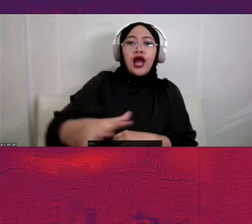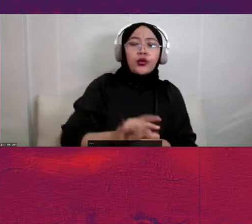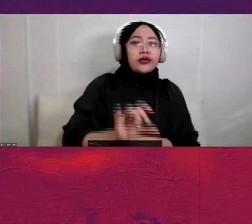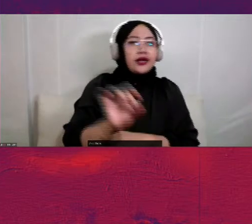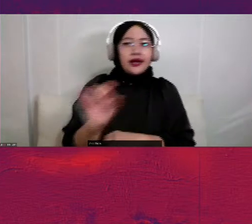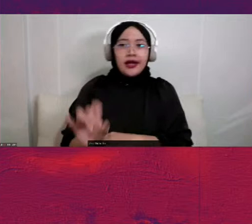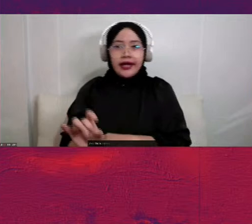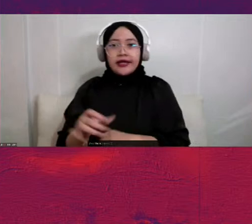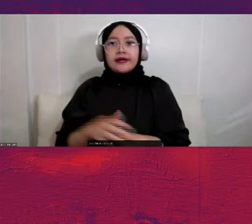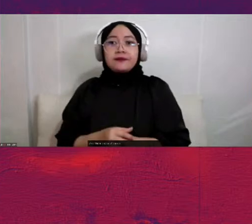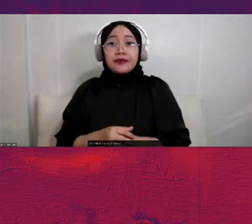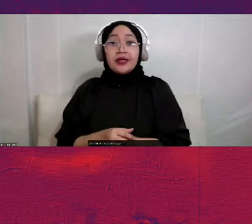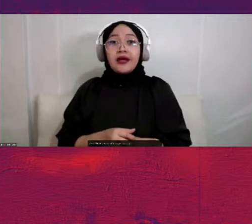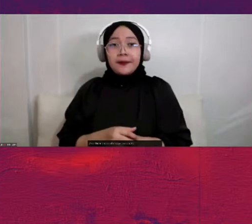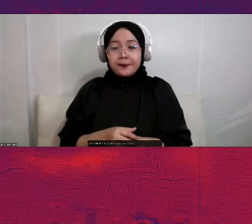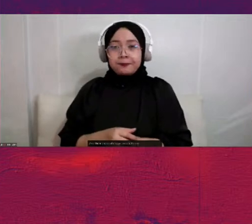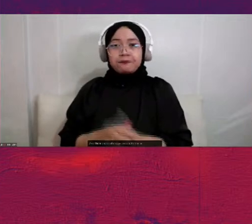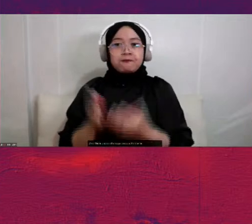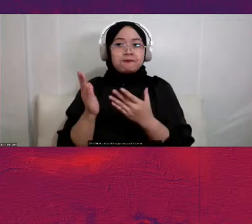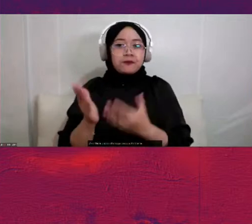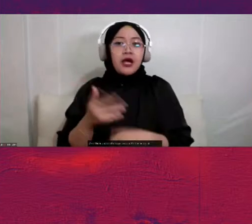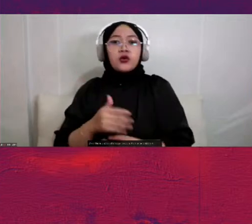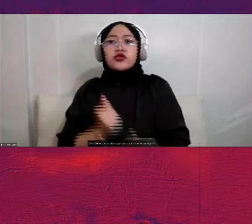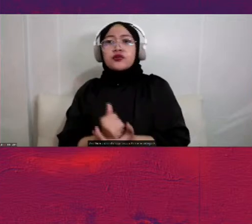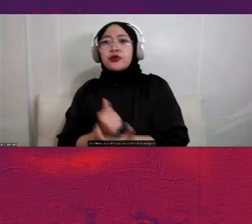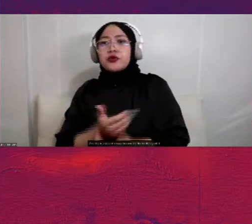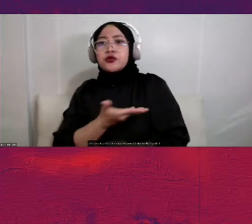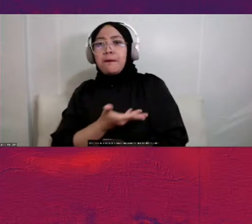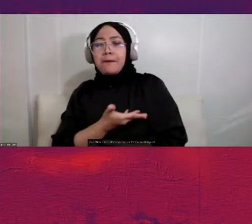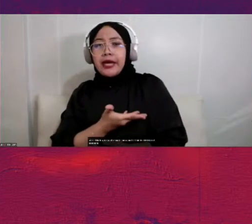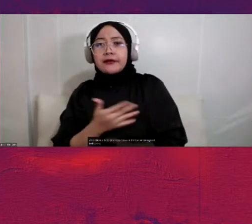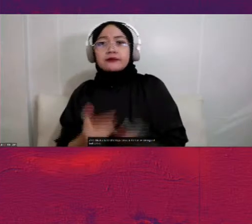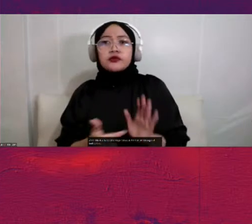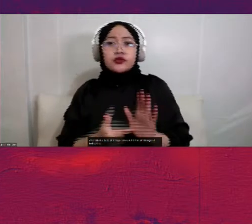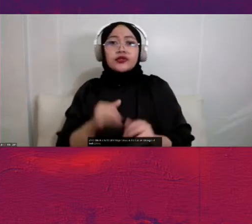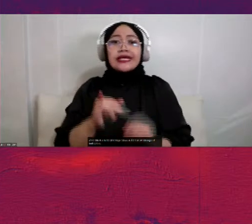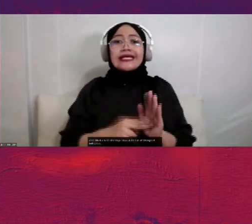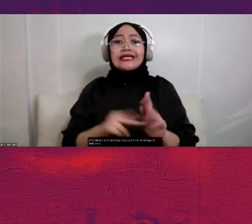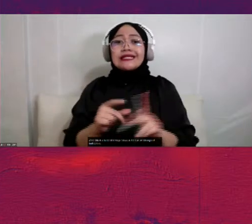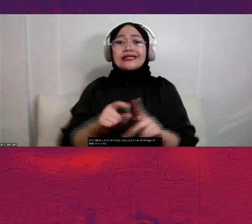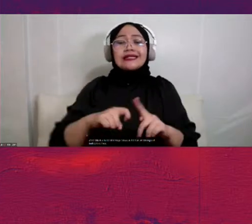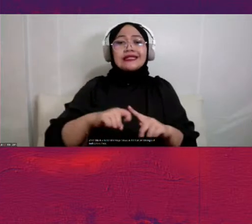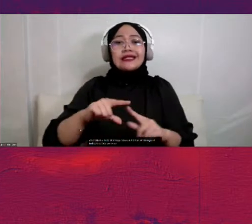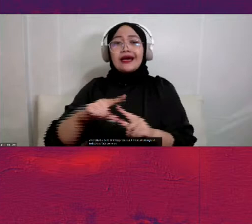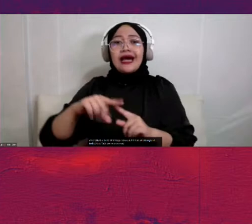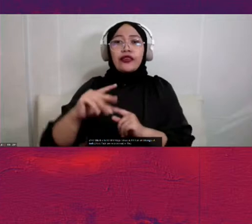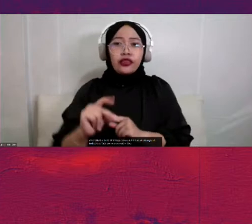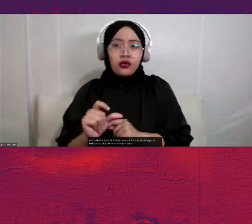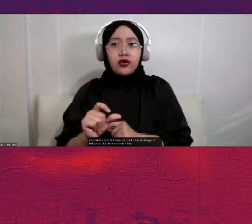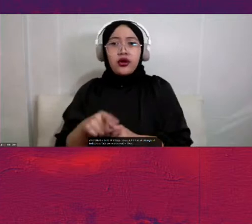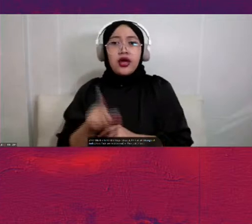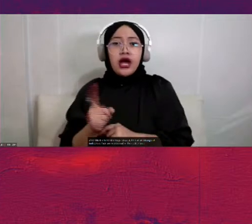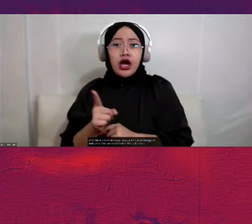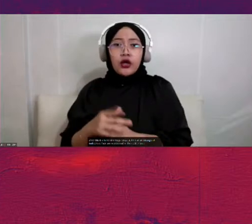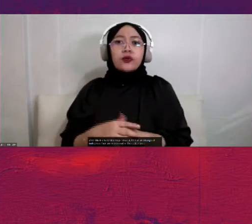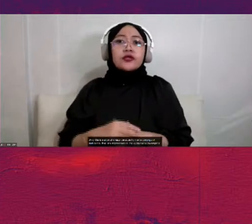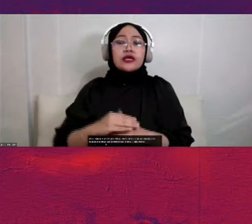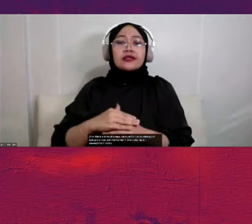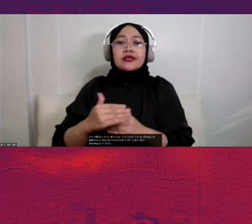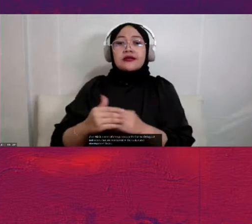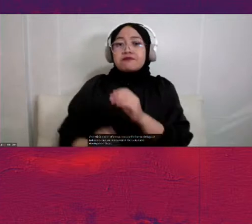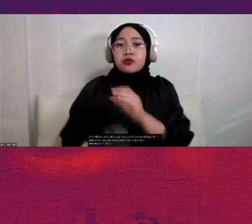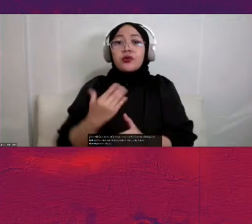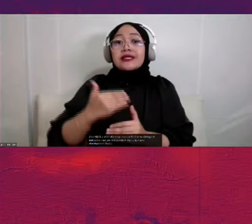And this is a slide of two, because I'd like to distinguish indicators that are mentioned in the Sustainable Development